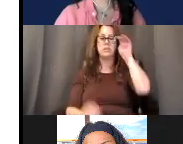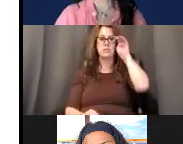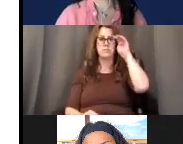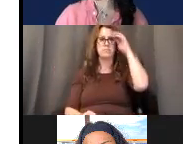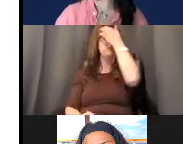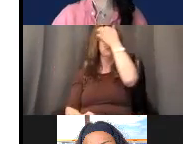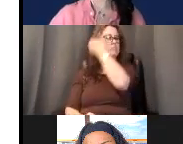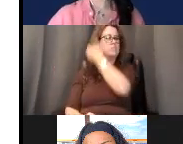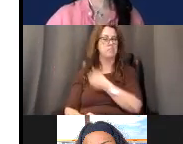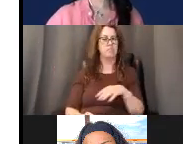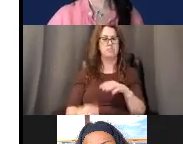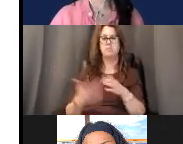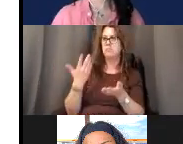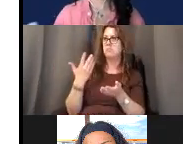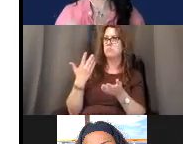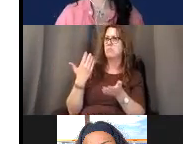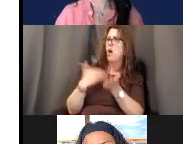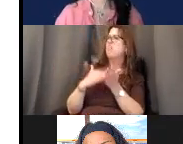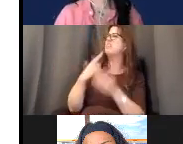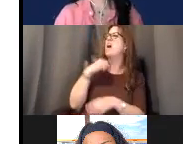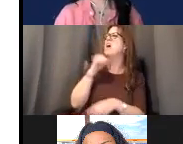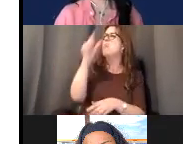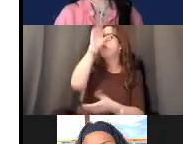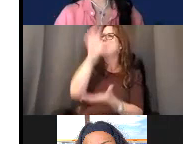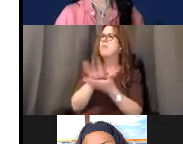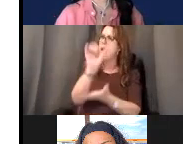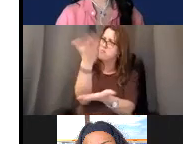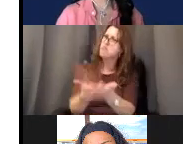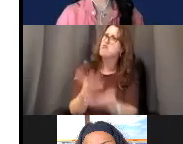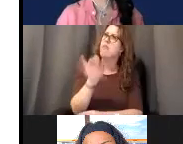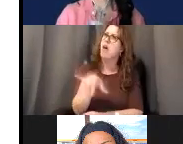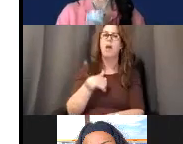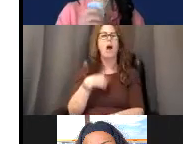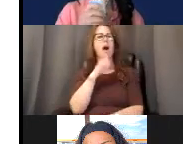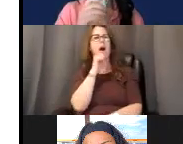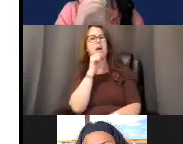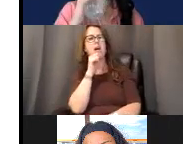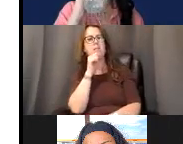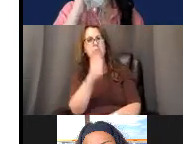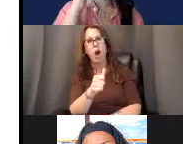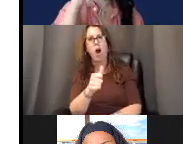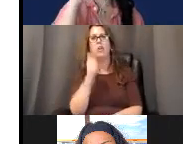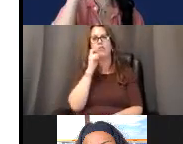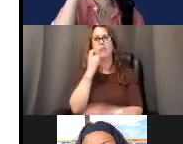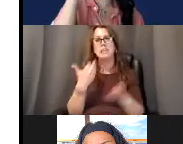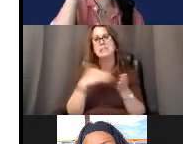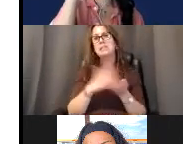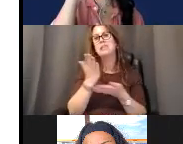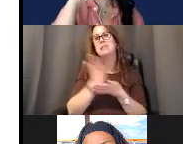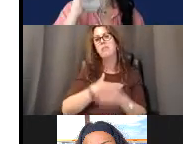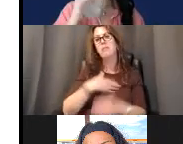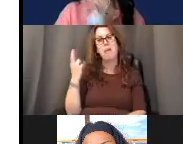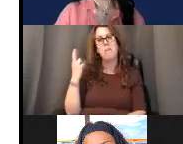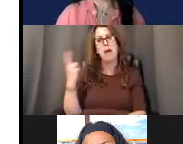will say, well, I don't believe that, so just prove it. And then I'm not racist, some of my best friends are, and person plugs in a